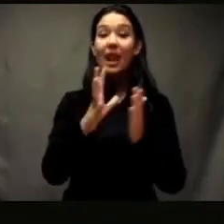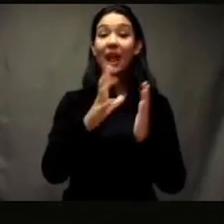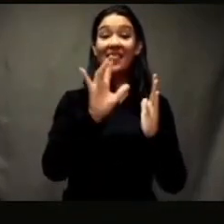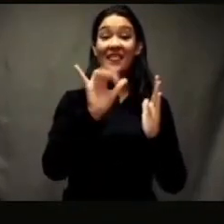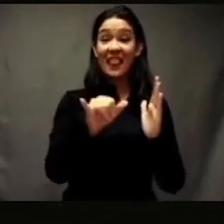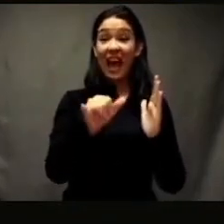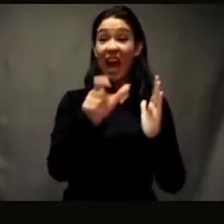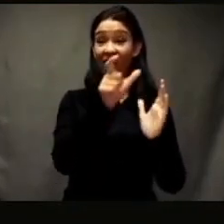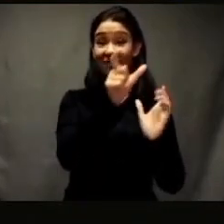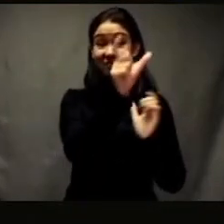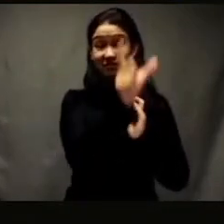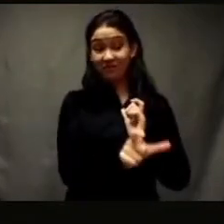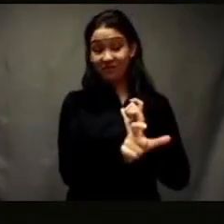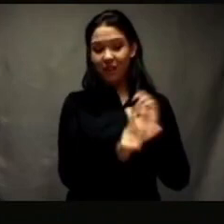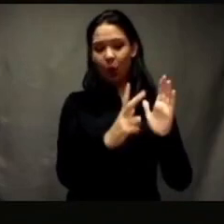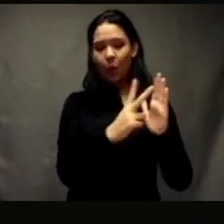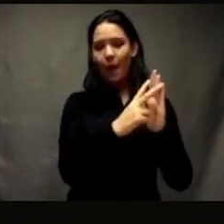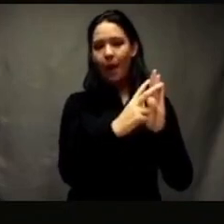Oop.